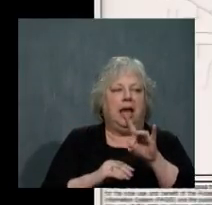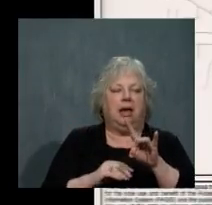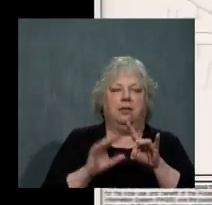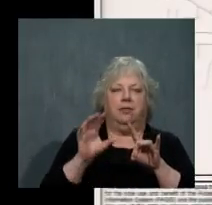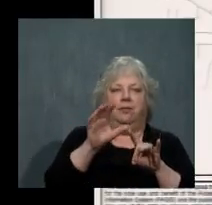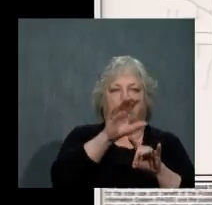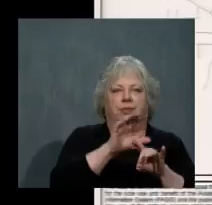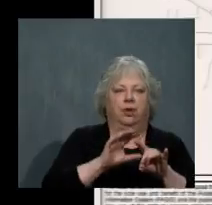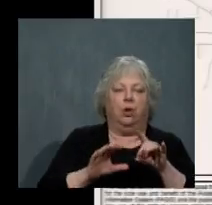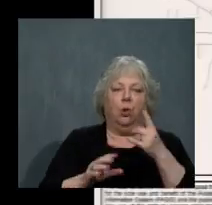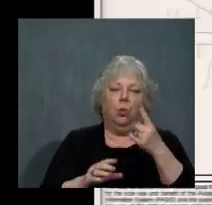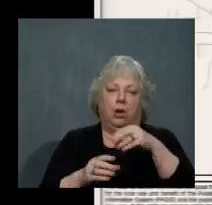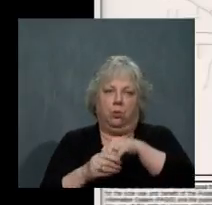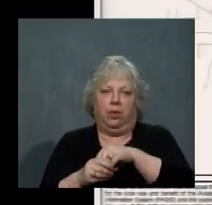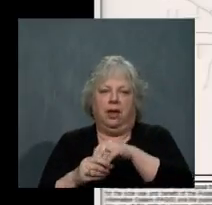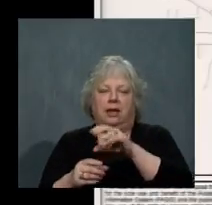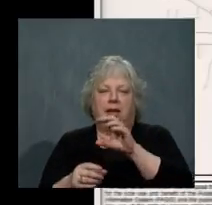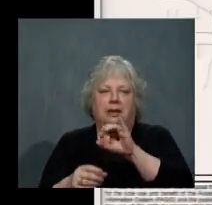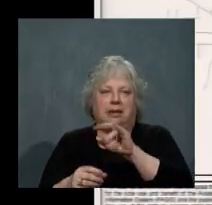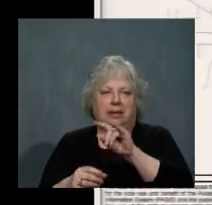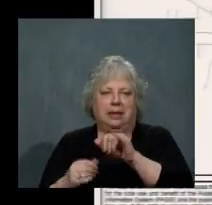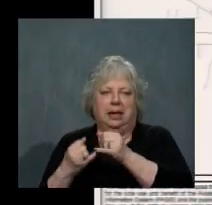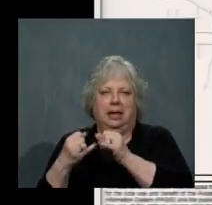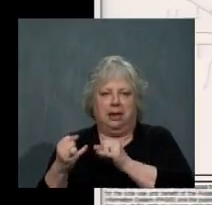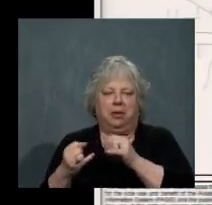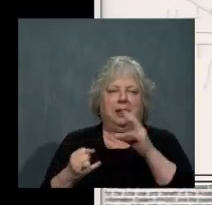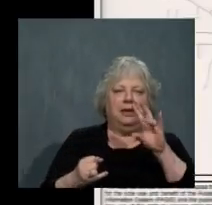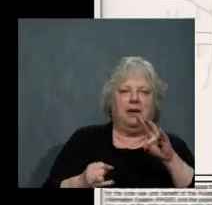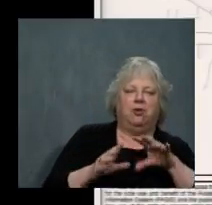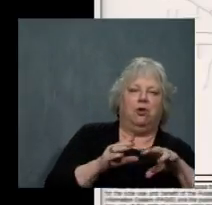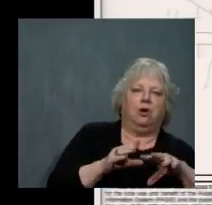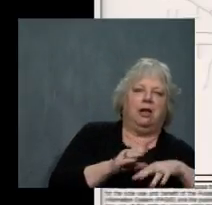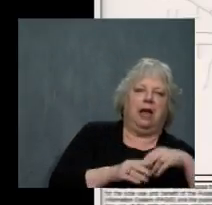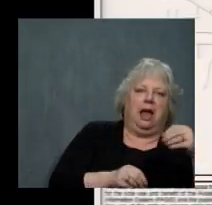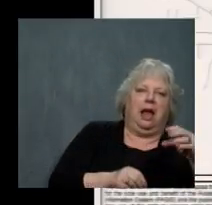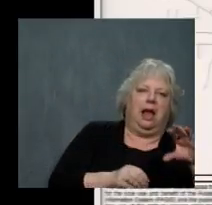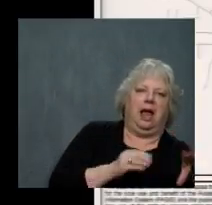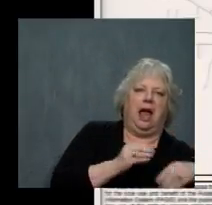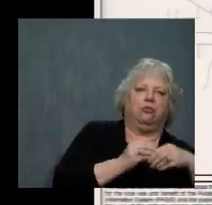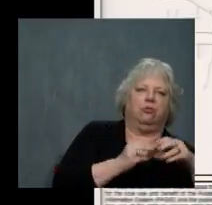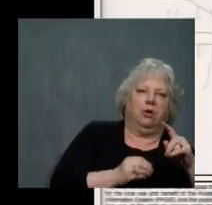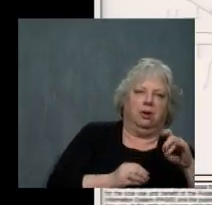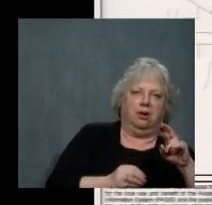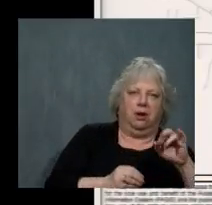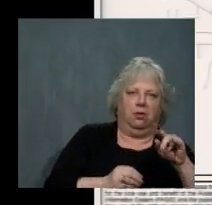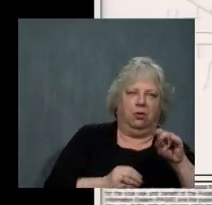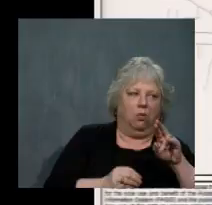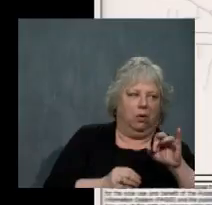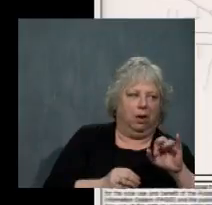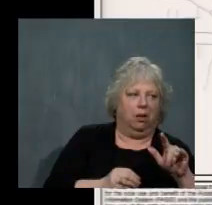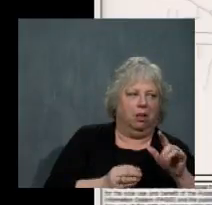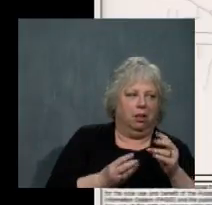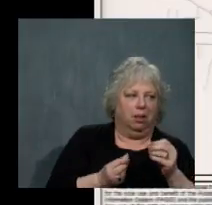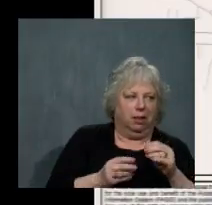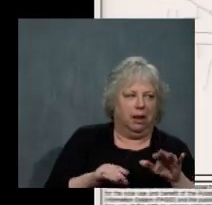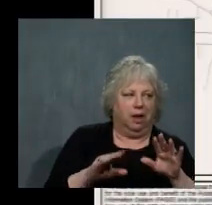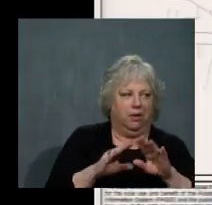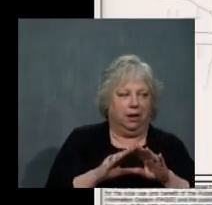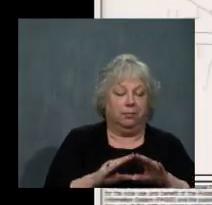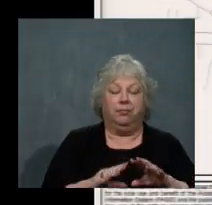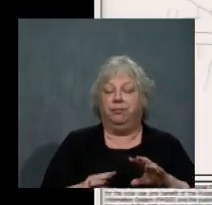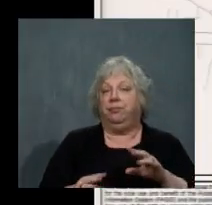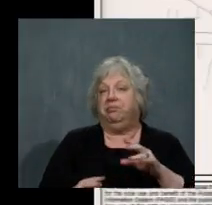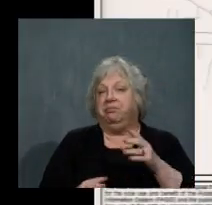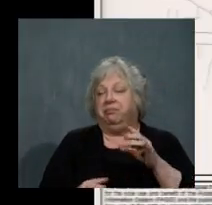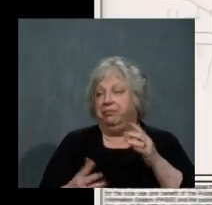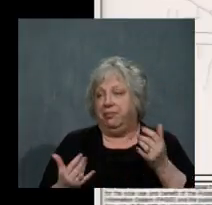is within the city limits, 7 of them are in the extraterritorial boundaries. With that, any questions